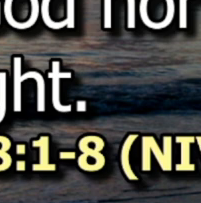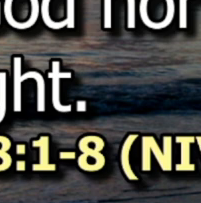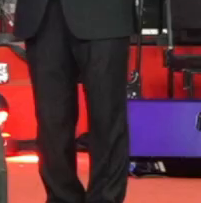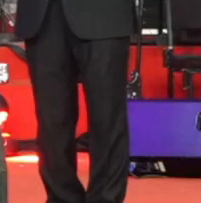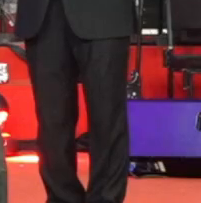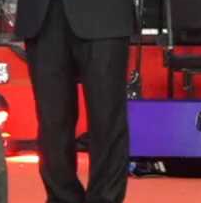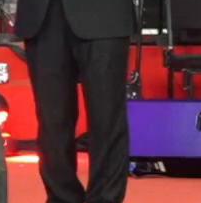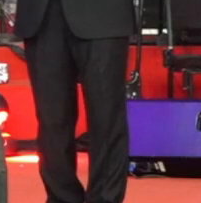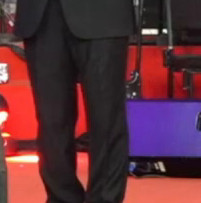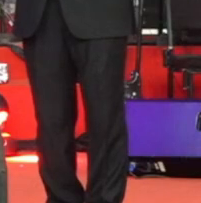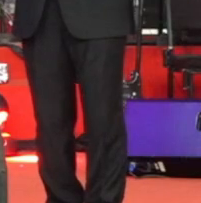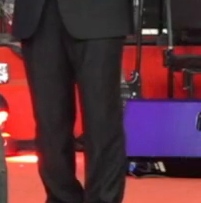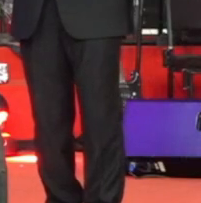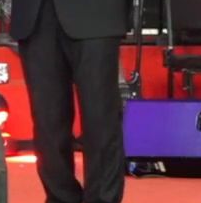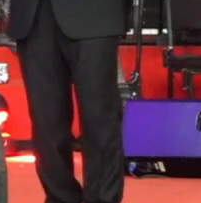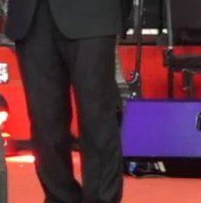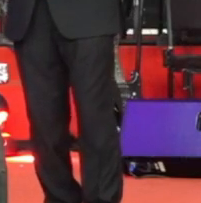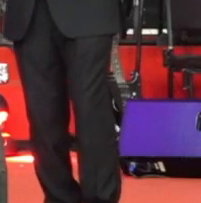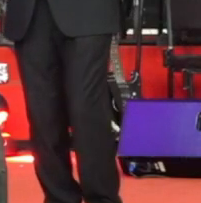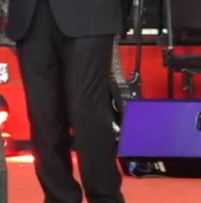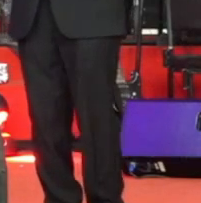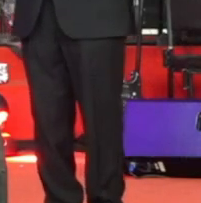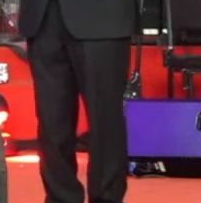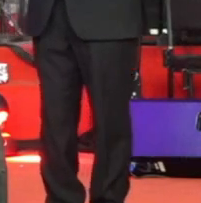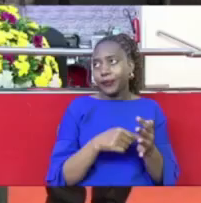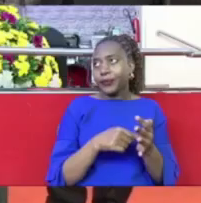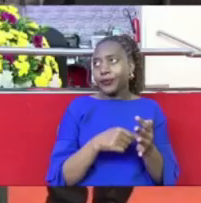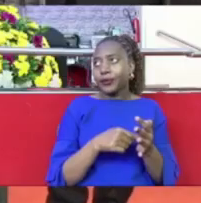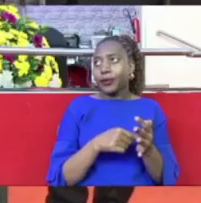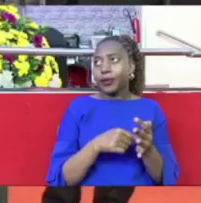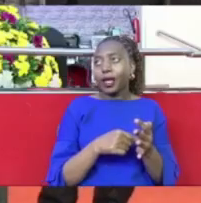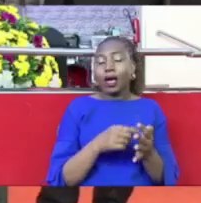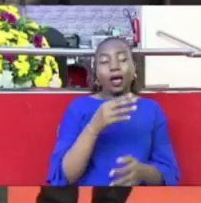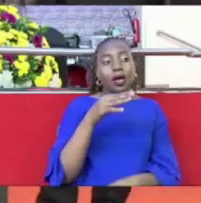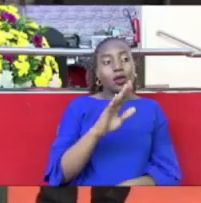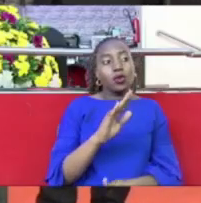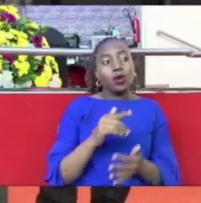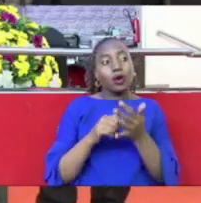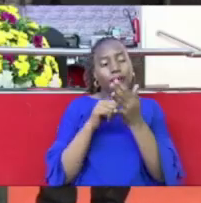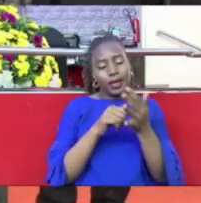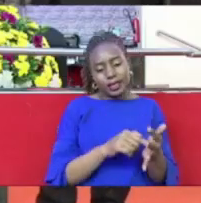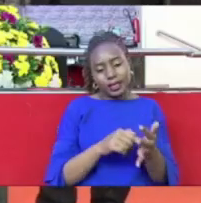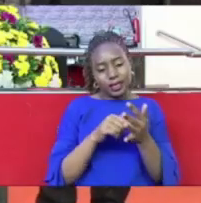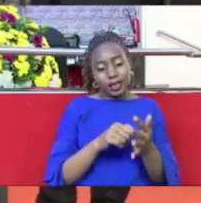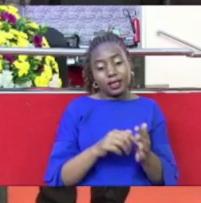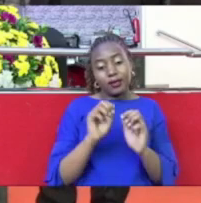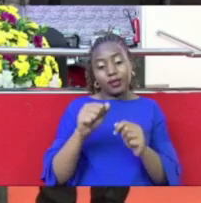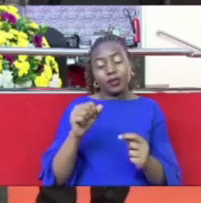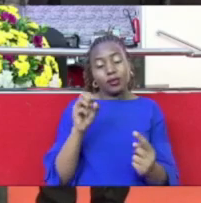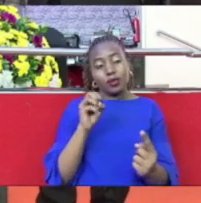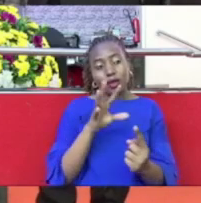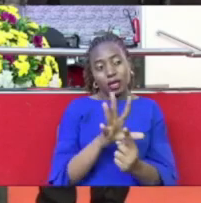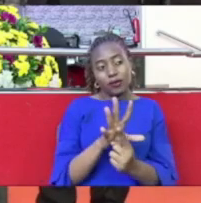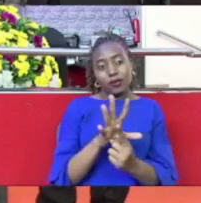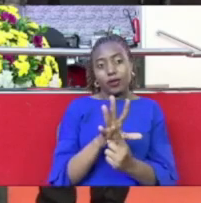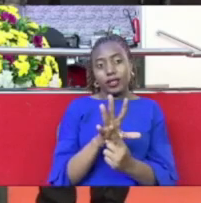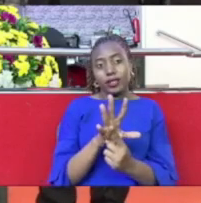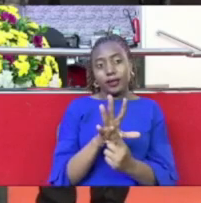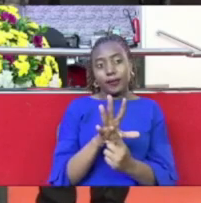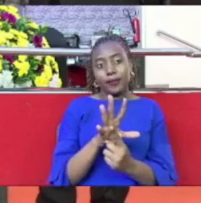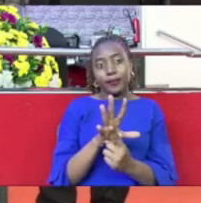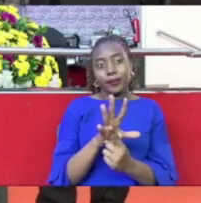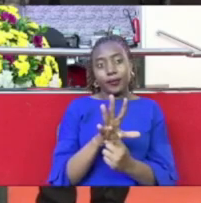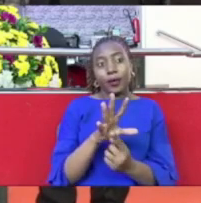persistent. Lakini lazima uwe mstahimilivu. Your persistence will influence usahimilivu wako ndio utaamua